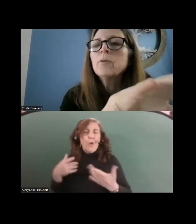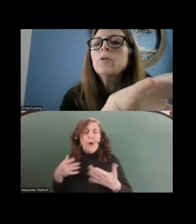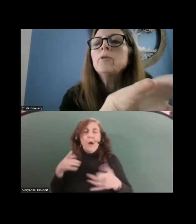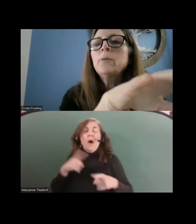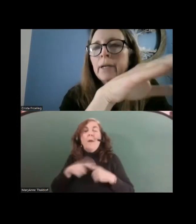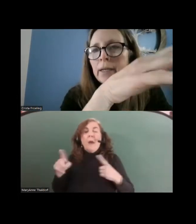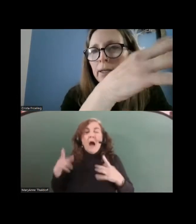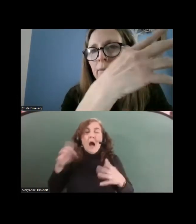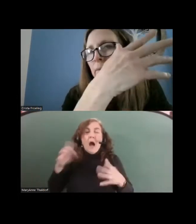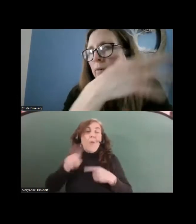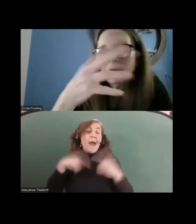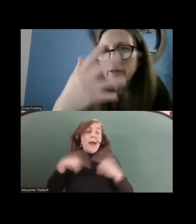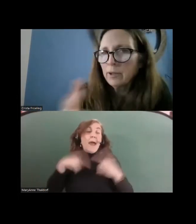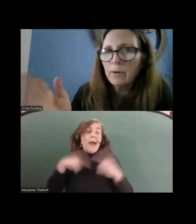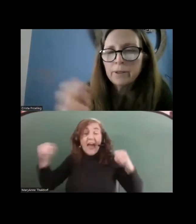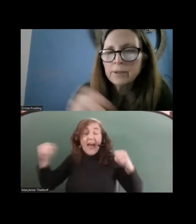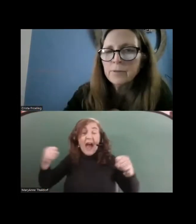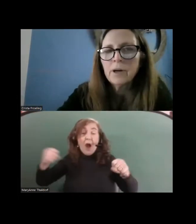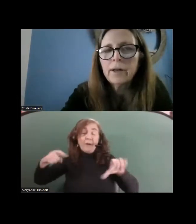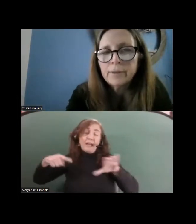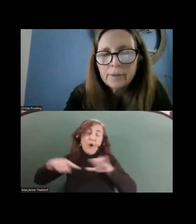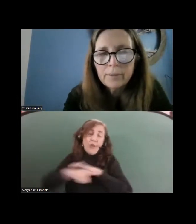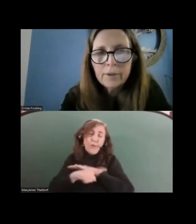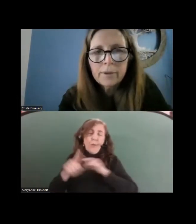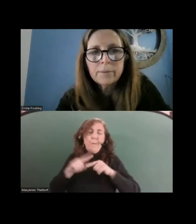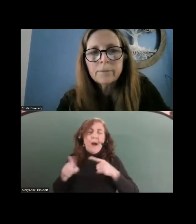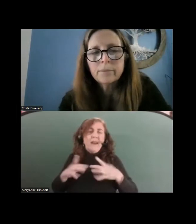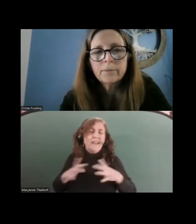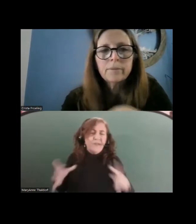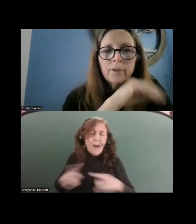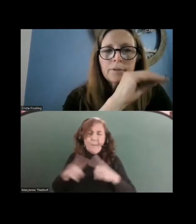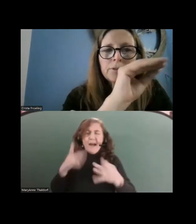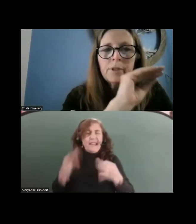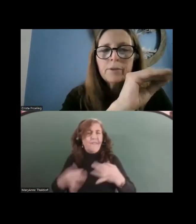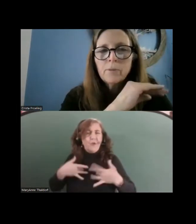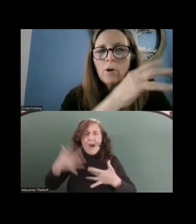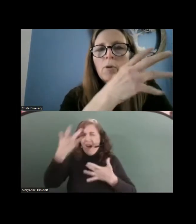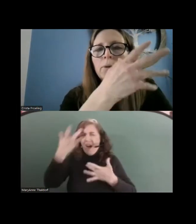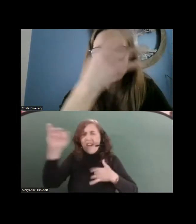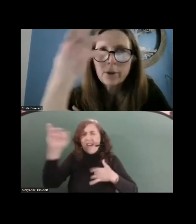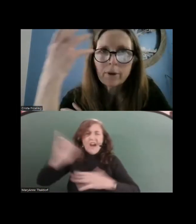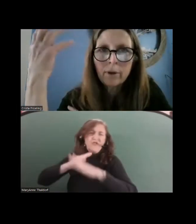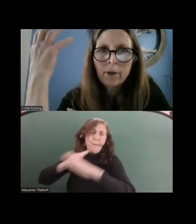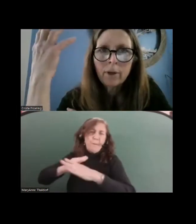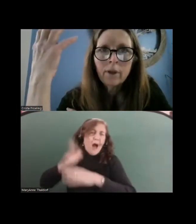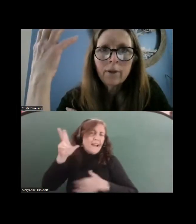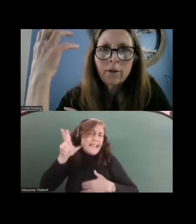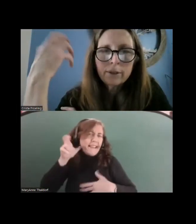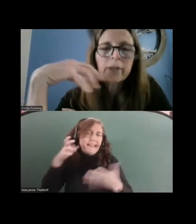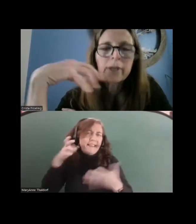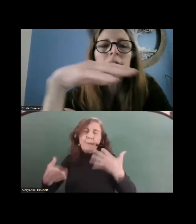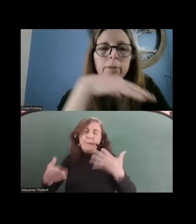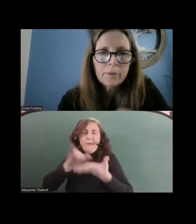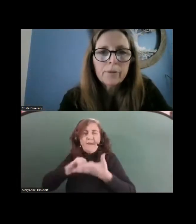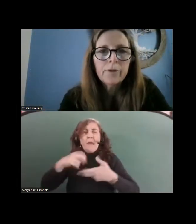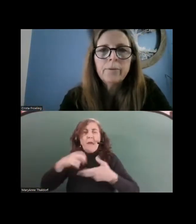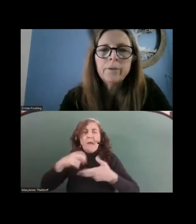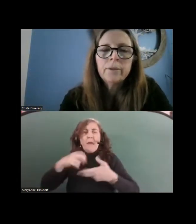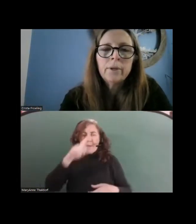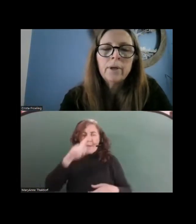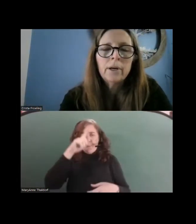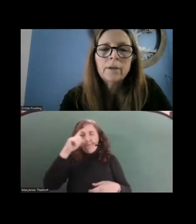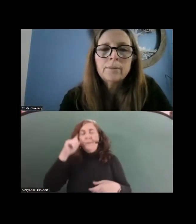get through, and it can, it's fine. There's nothing wrong with the sound coming